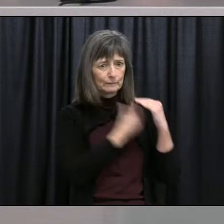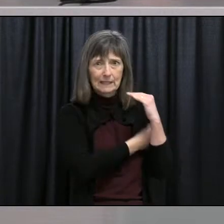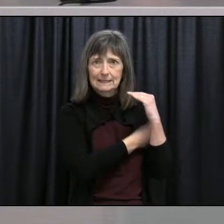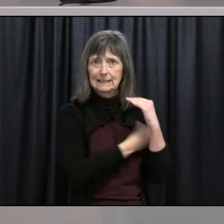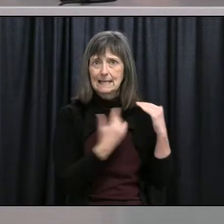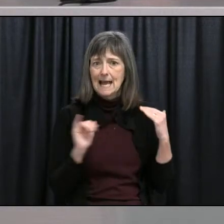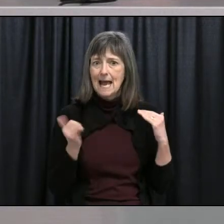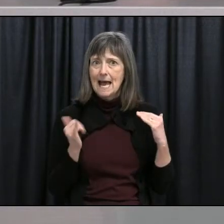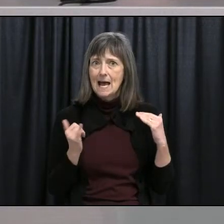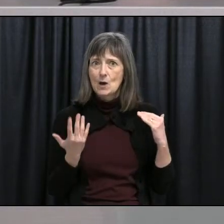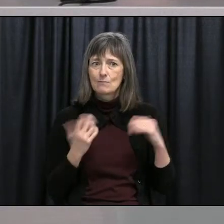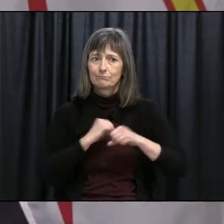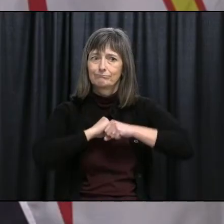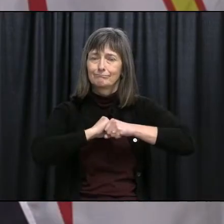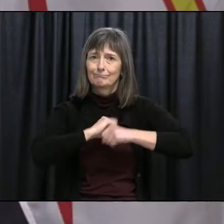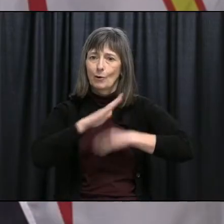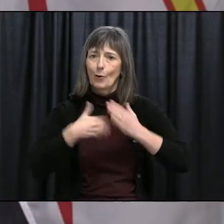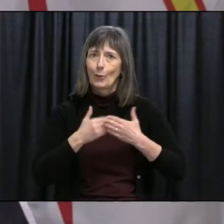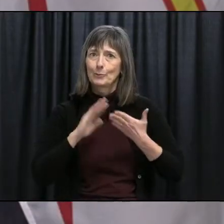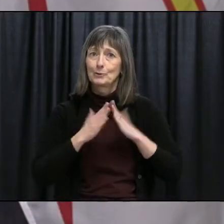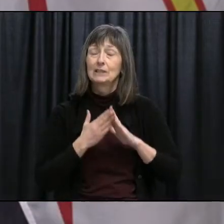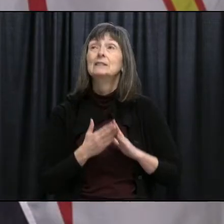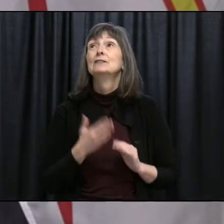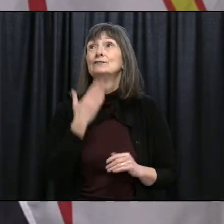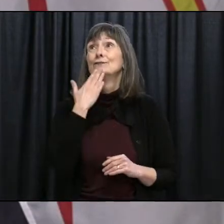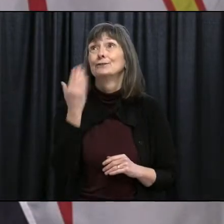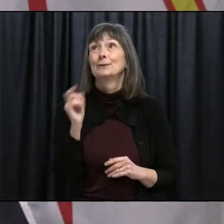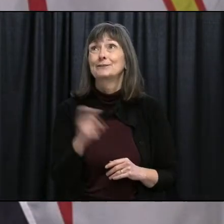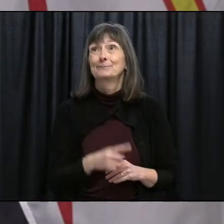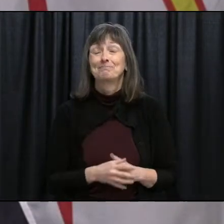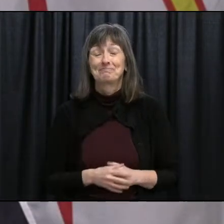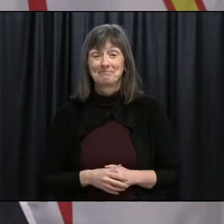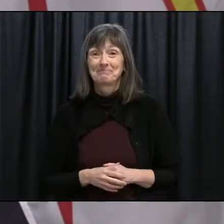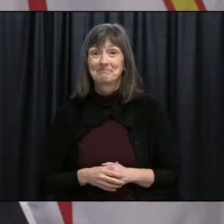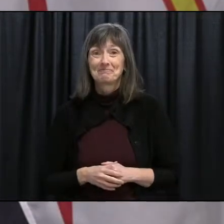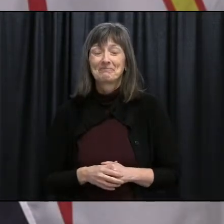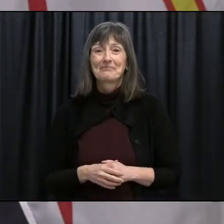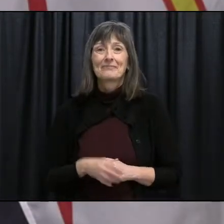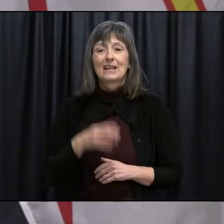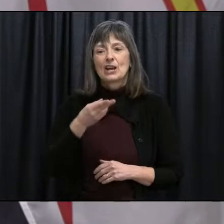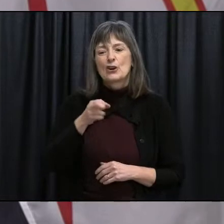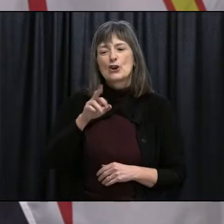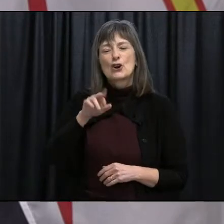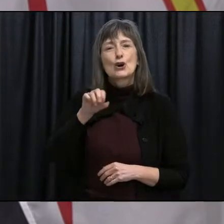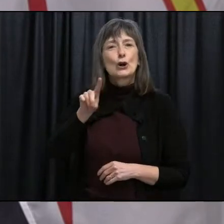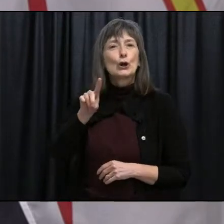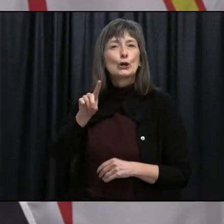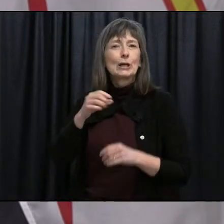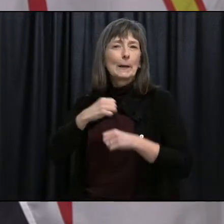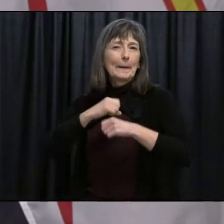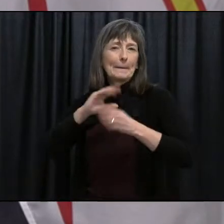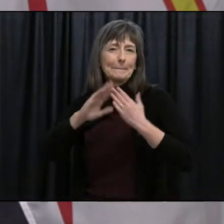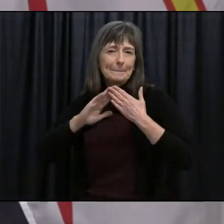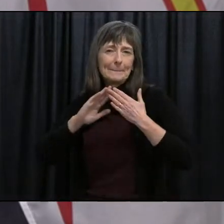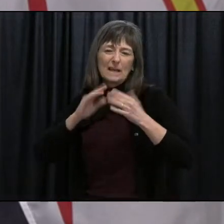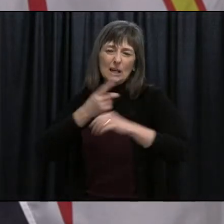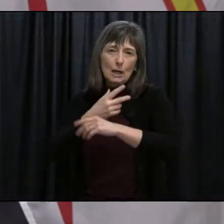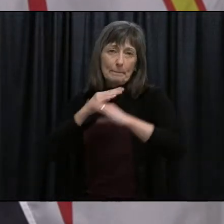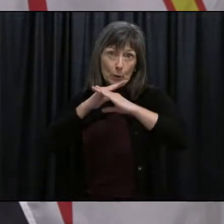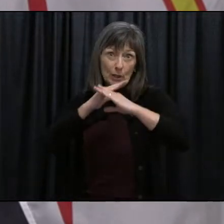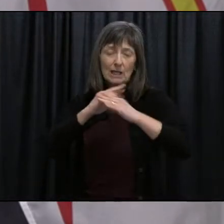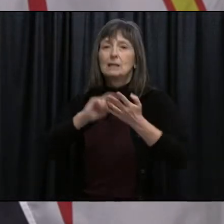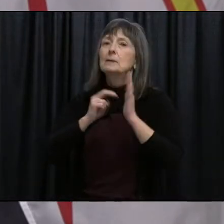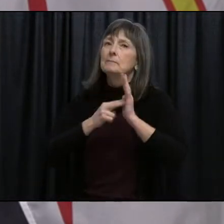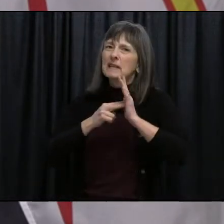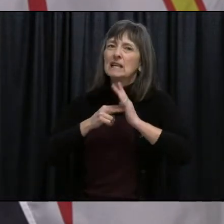Yes. That's a good question. So, herd immunity, it depends on the virus, and some viruses we